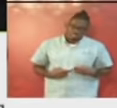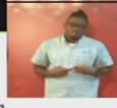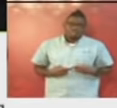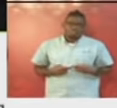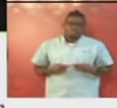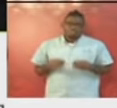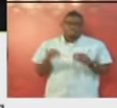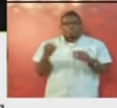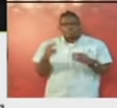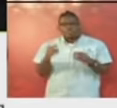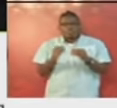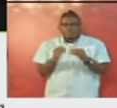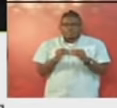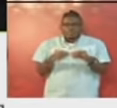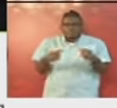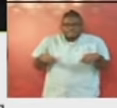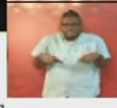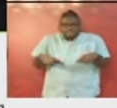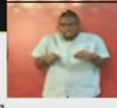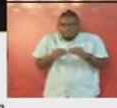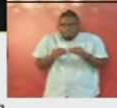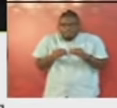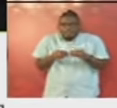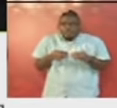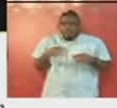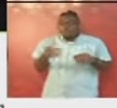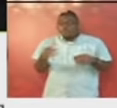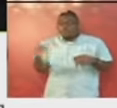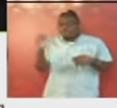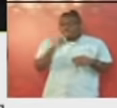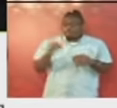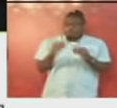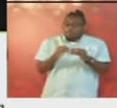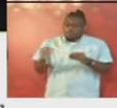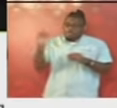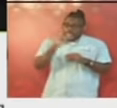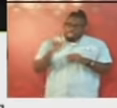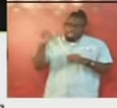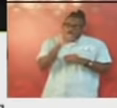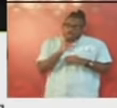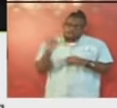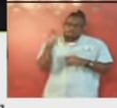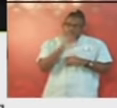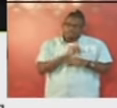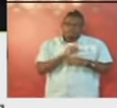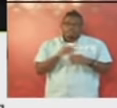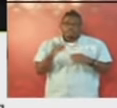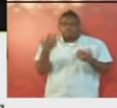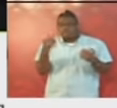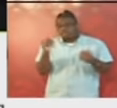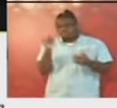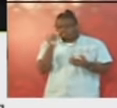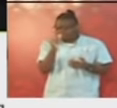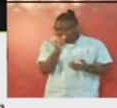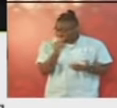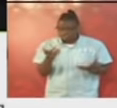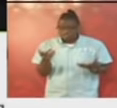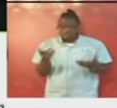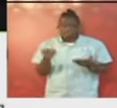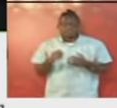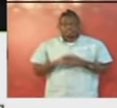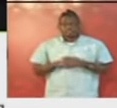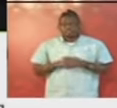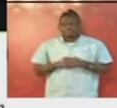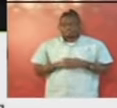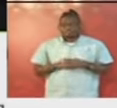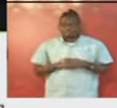disorders, development of alcohol and other substance misuse disorders, as well as other psychiatric conditions. And